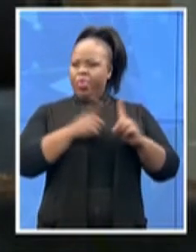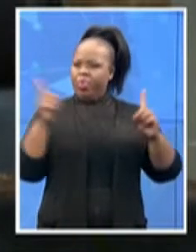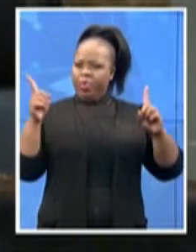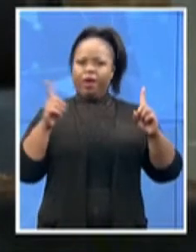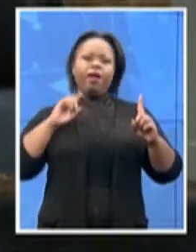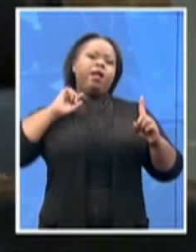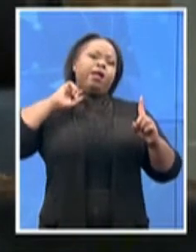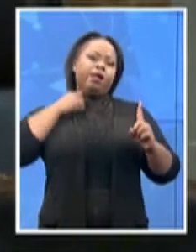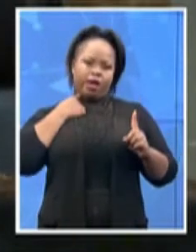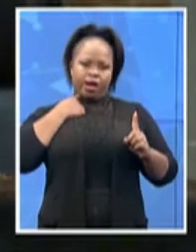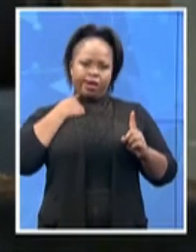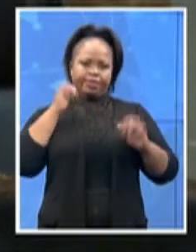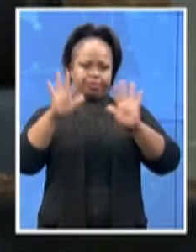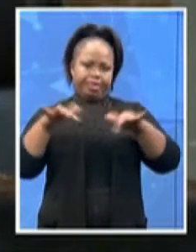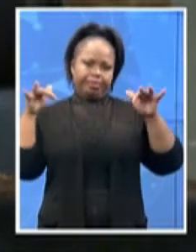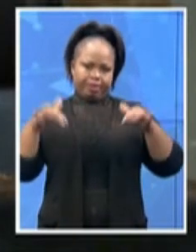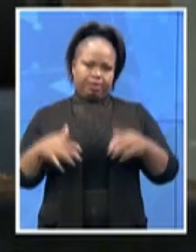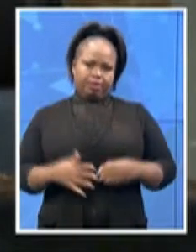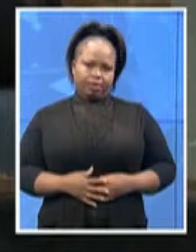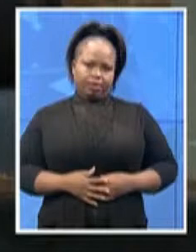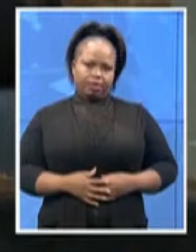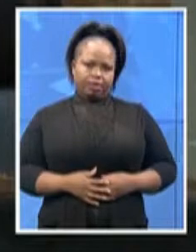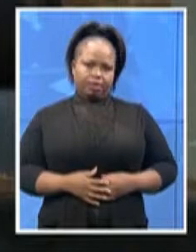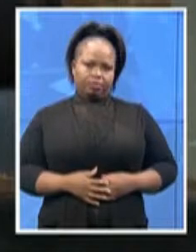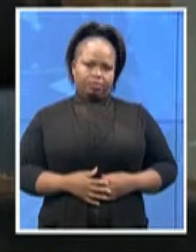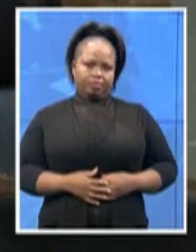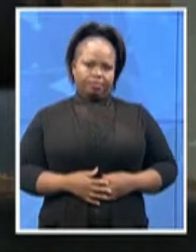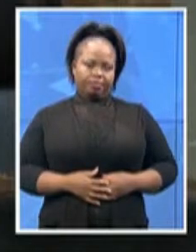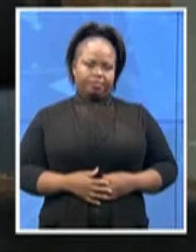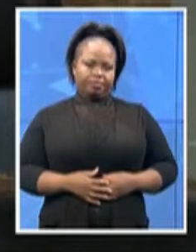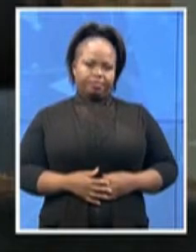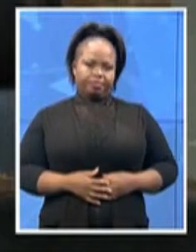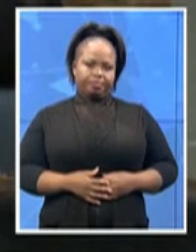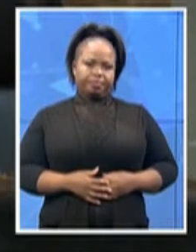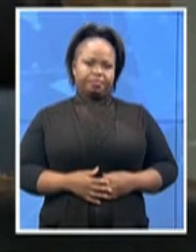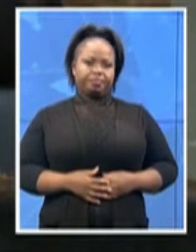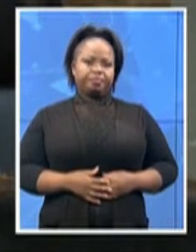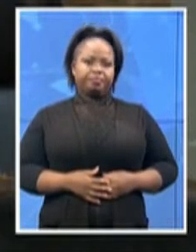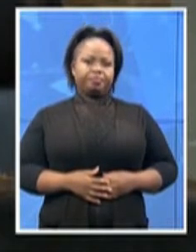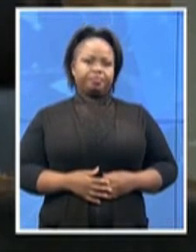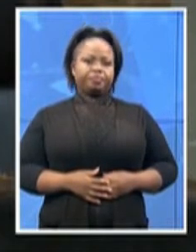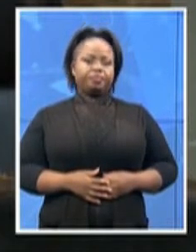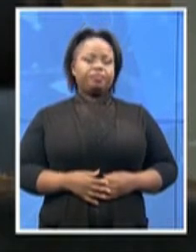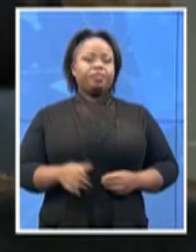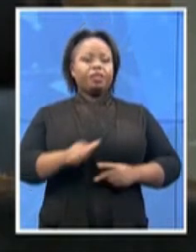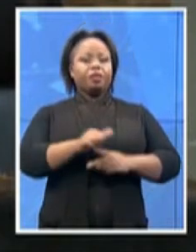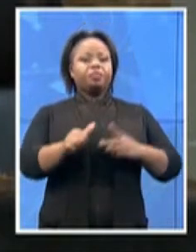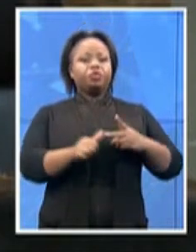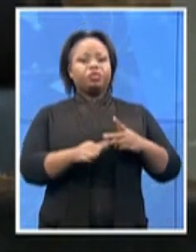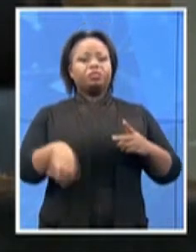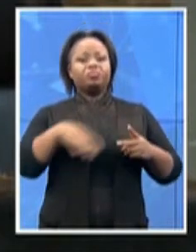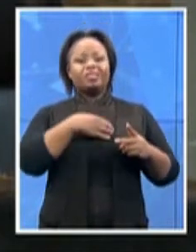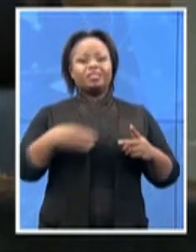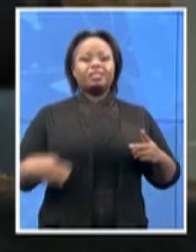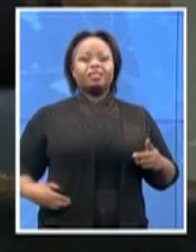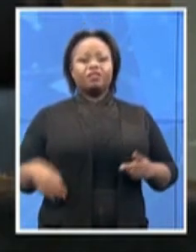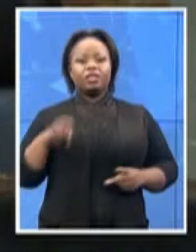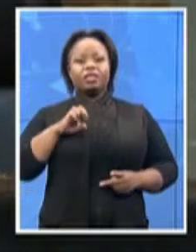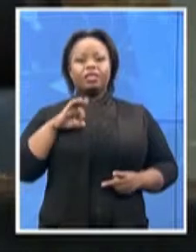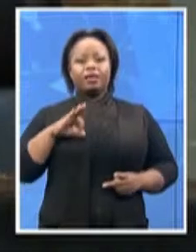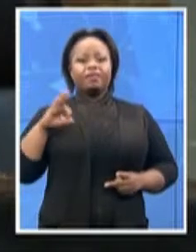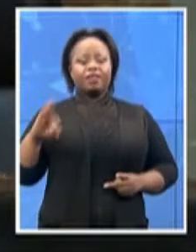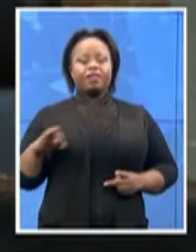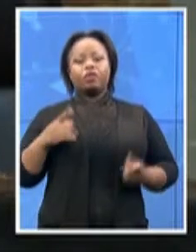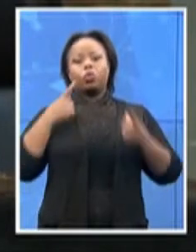These were the terms in which the Deputy President of the EFF had framed the complaint, and it was